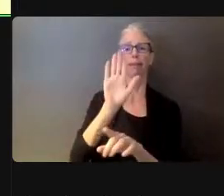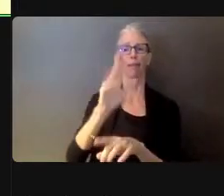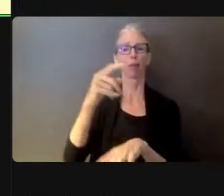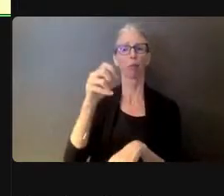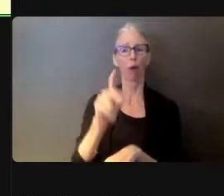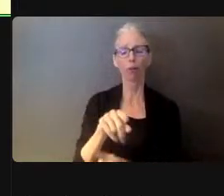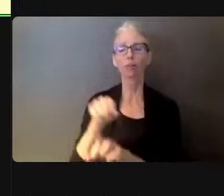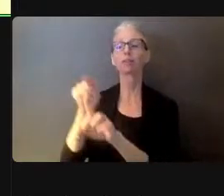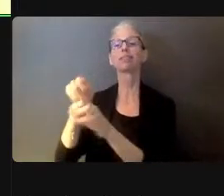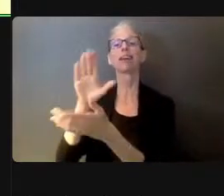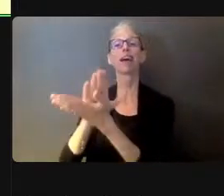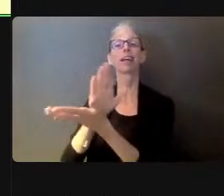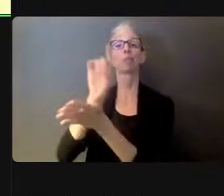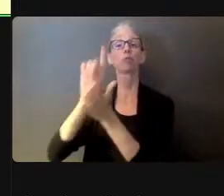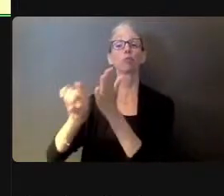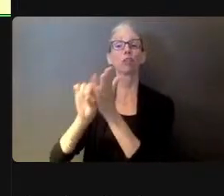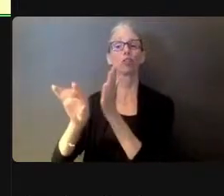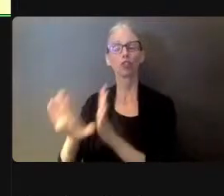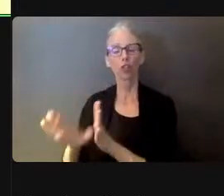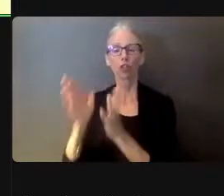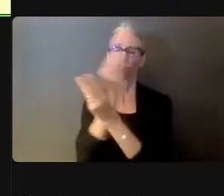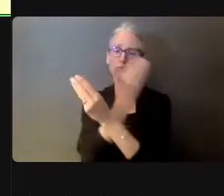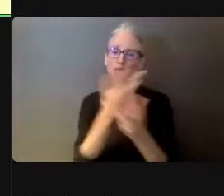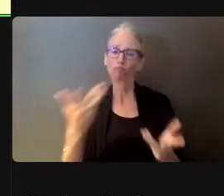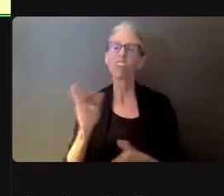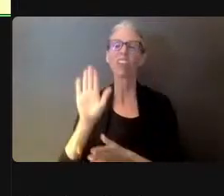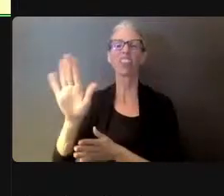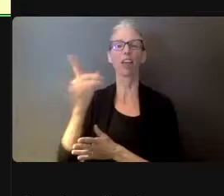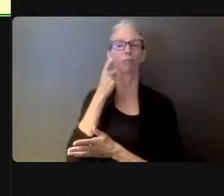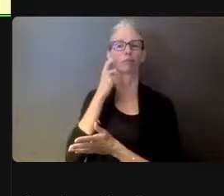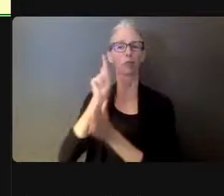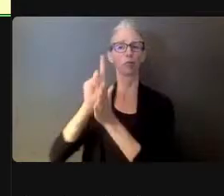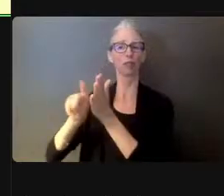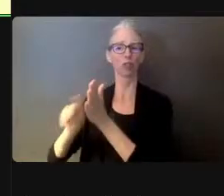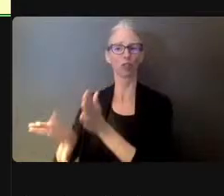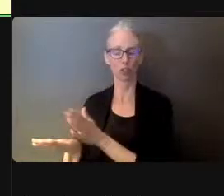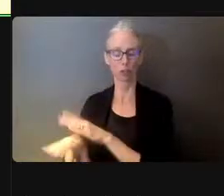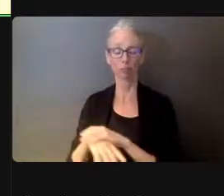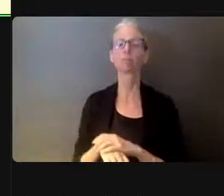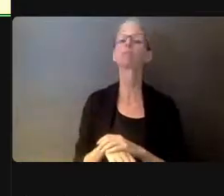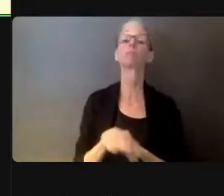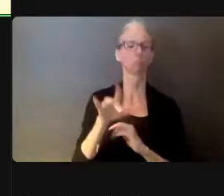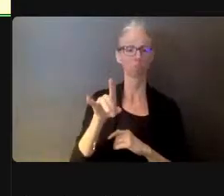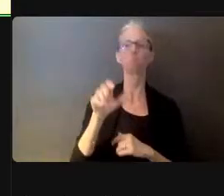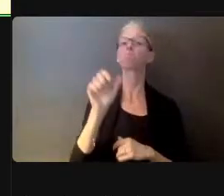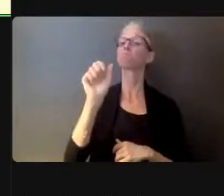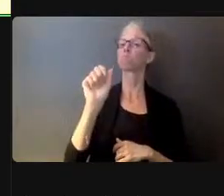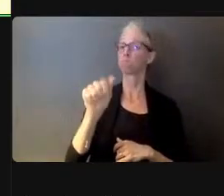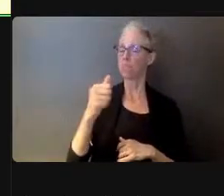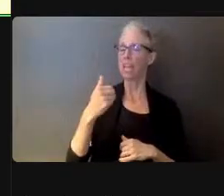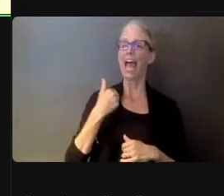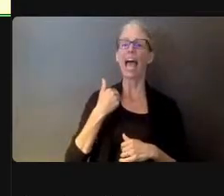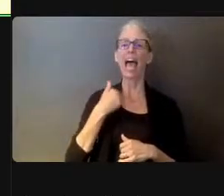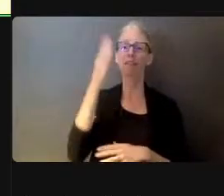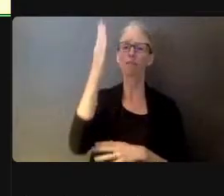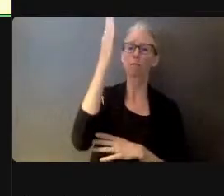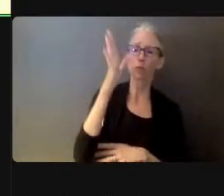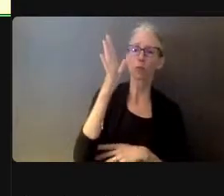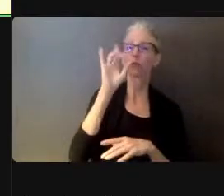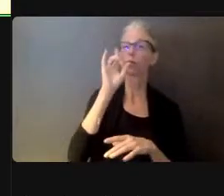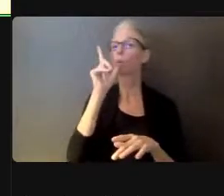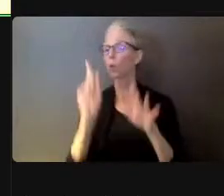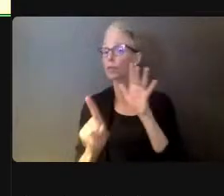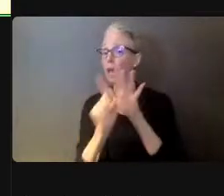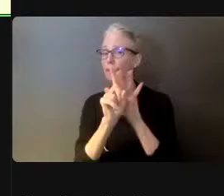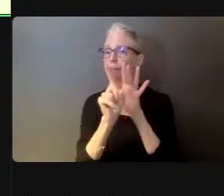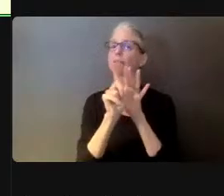While this conference is virtual in nature, we have speakers and attendees from across Canada and internationally.